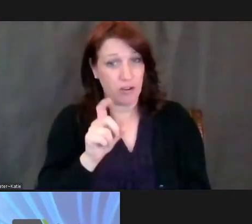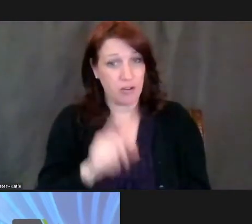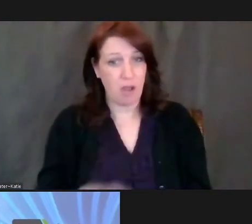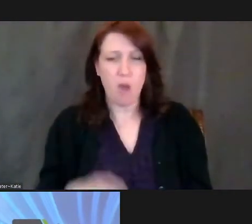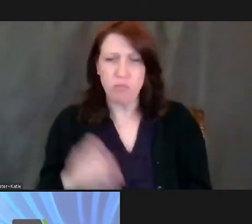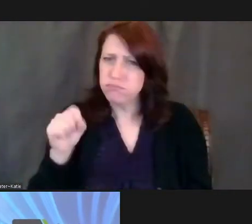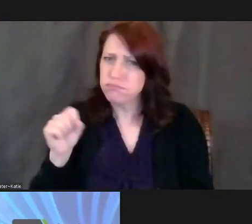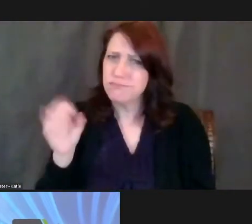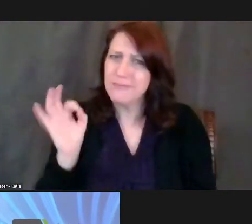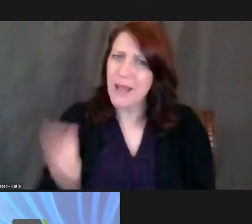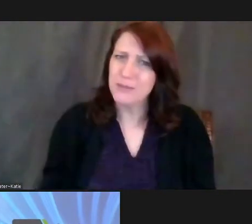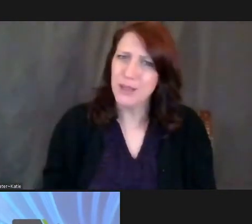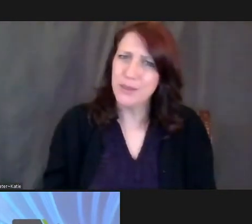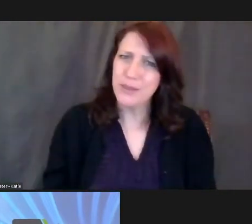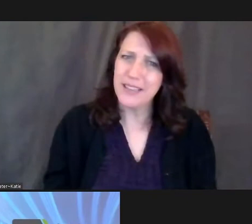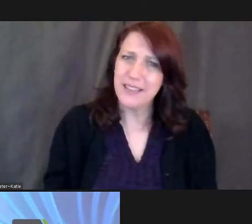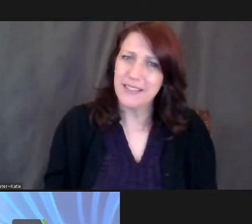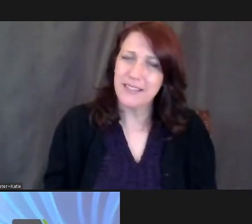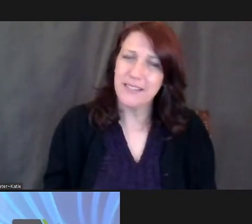Absolutely. So